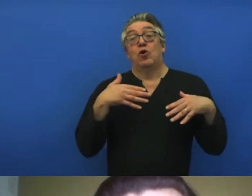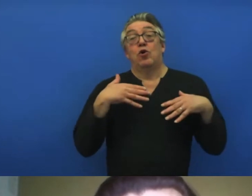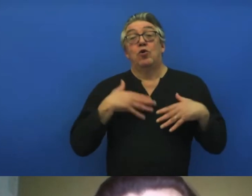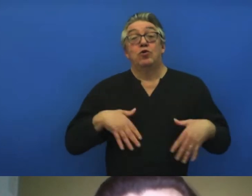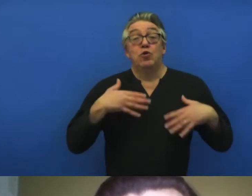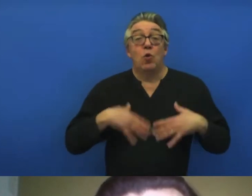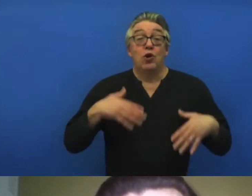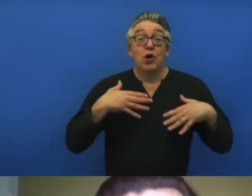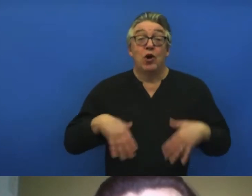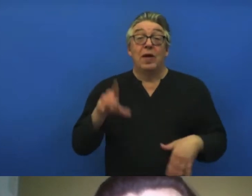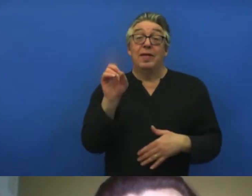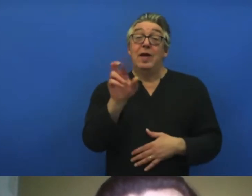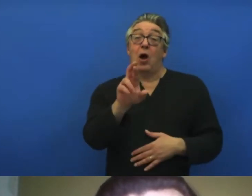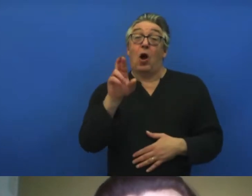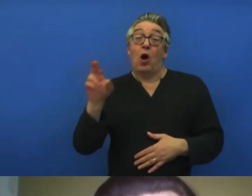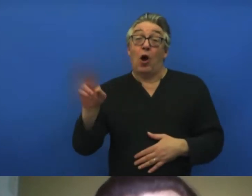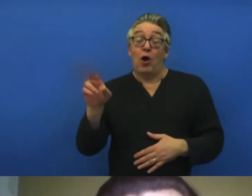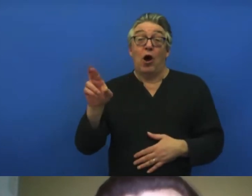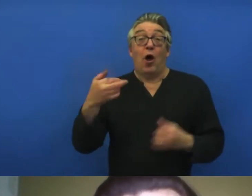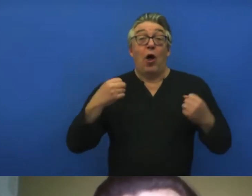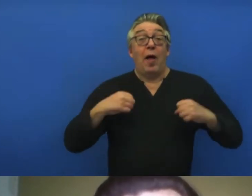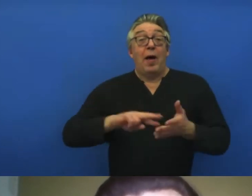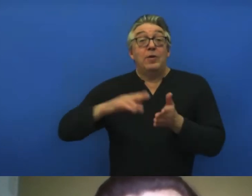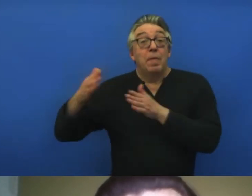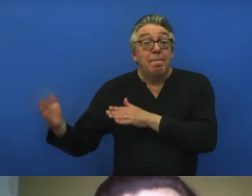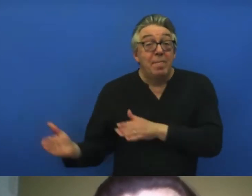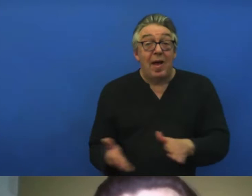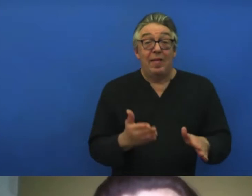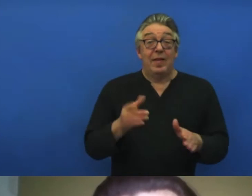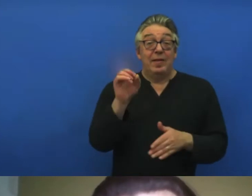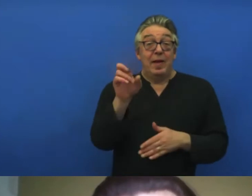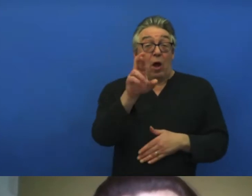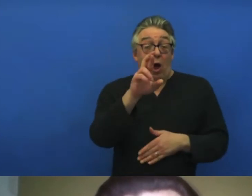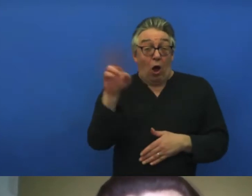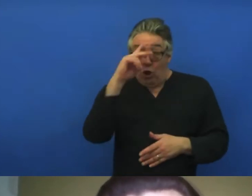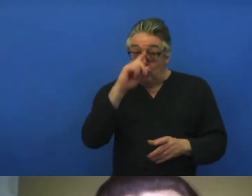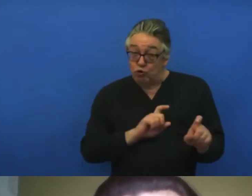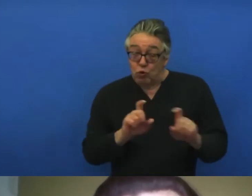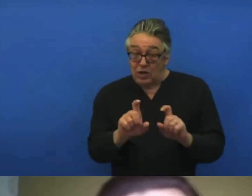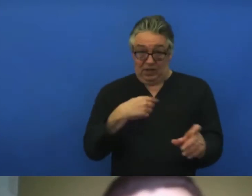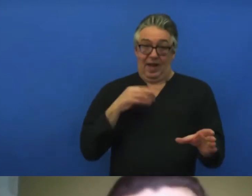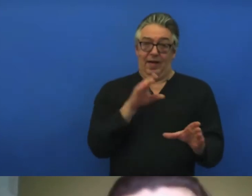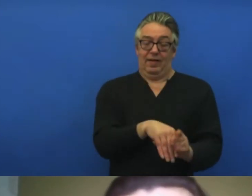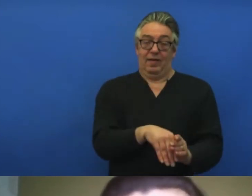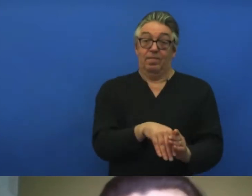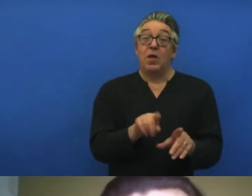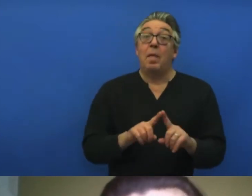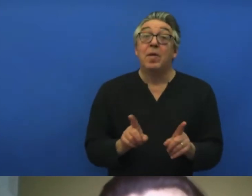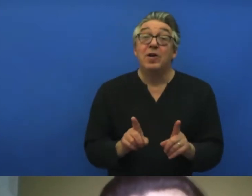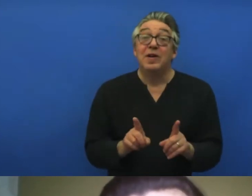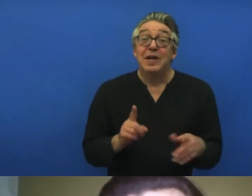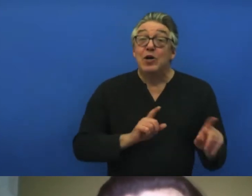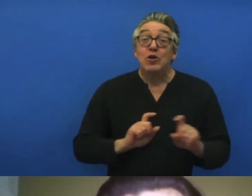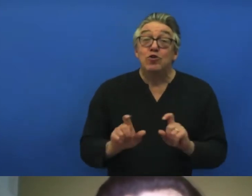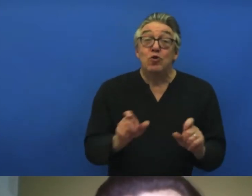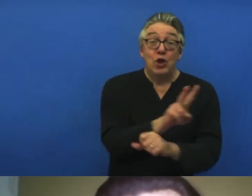reduction strategy and action plan. But the strategy was started from 2014 to 2020. So